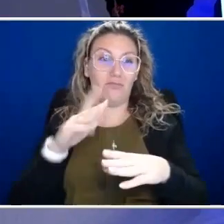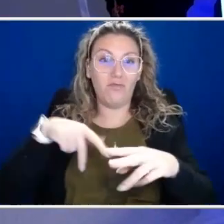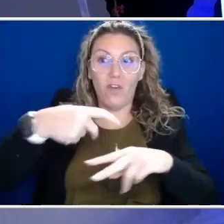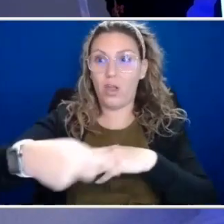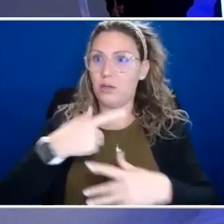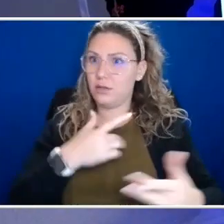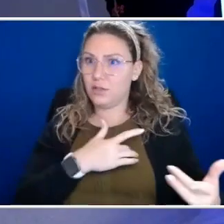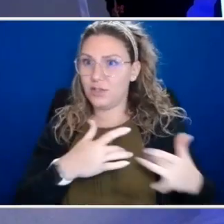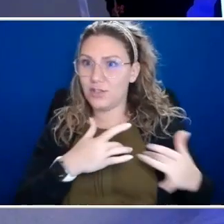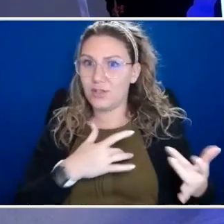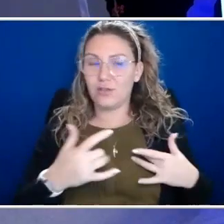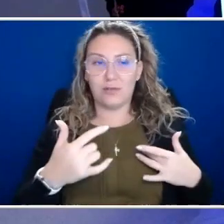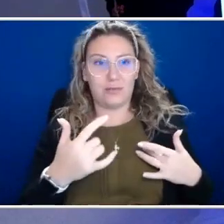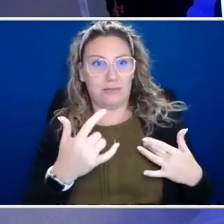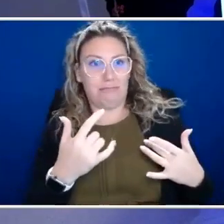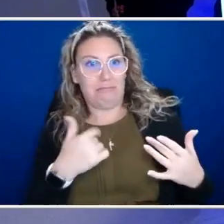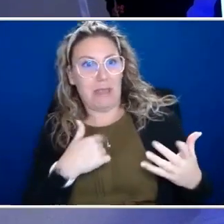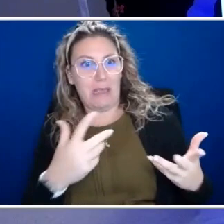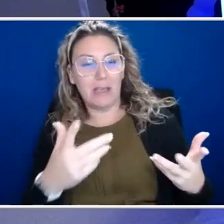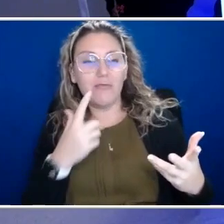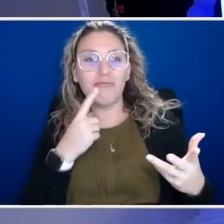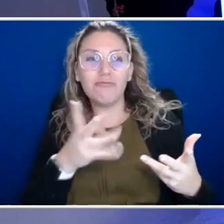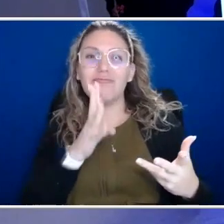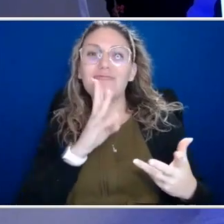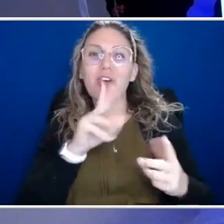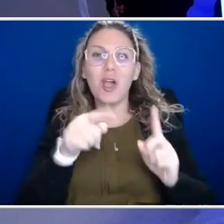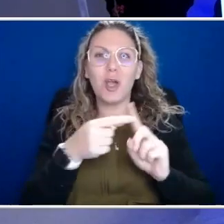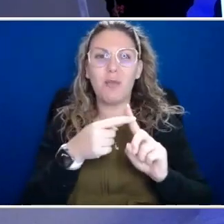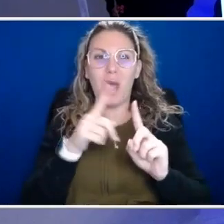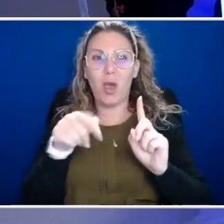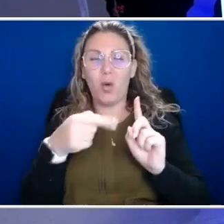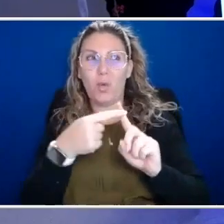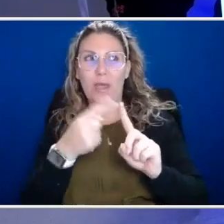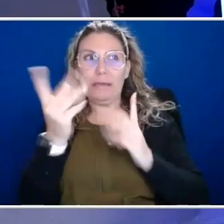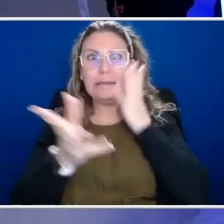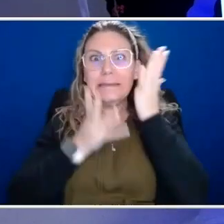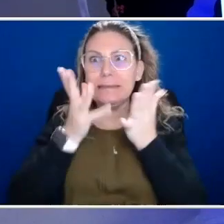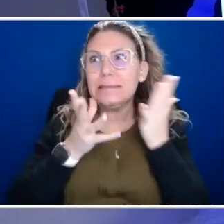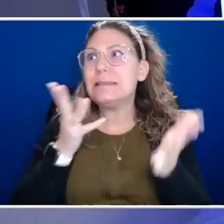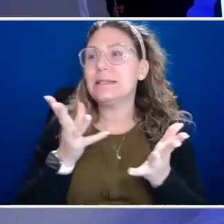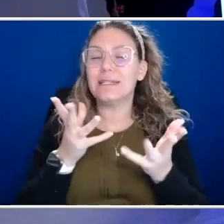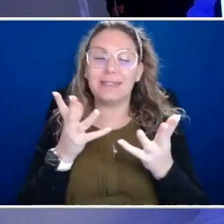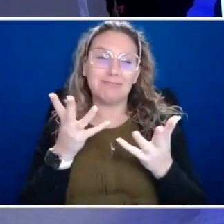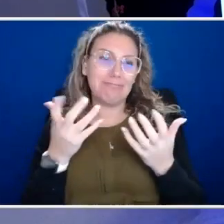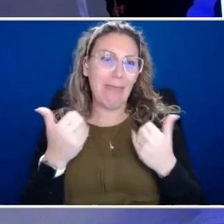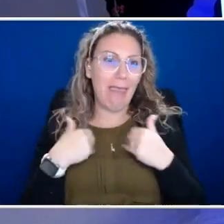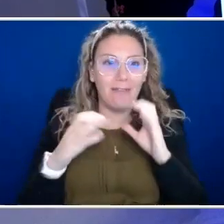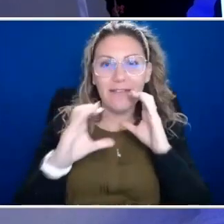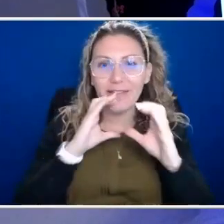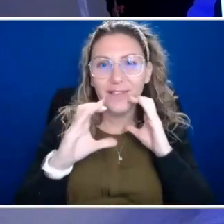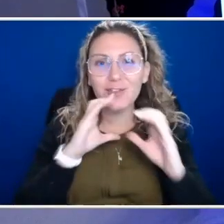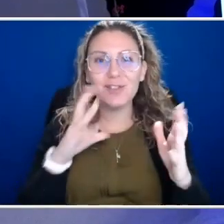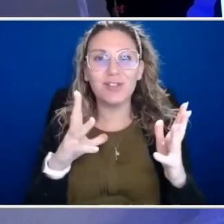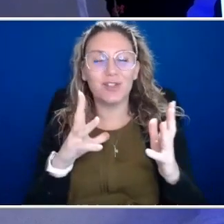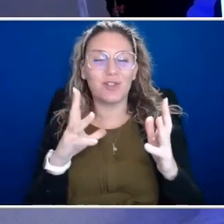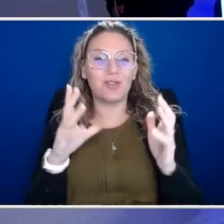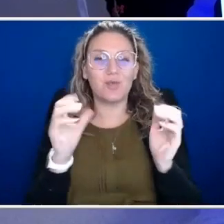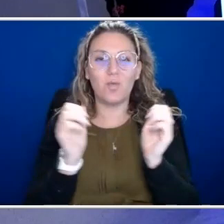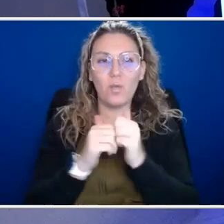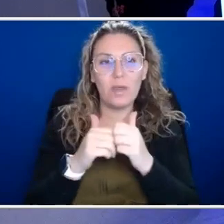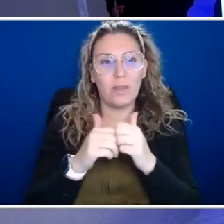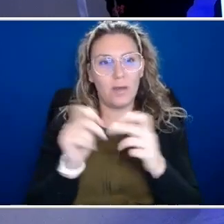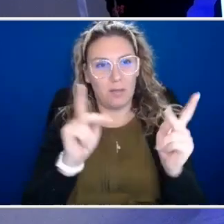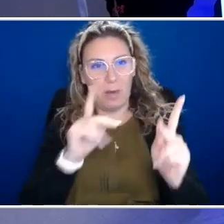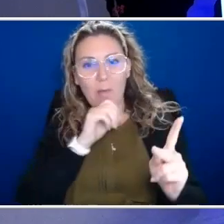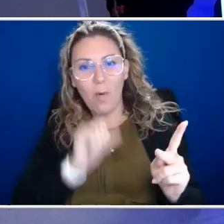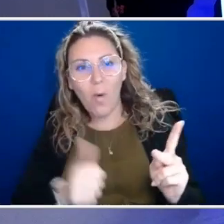that bruised ego, and a lot of people, and we've talked about this, having those conversations with our our aging populations, because they've got this life figured